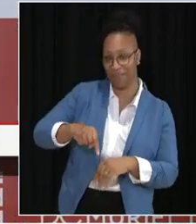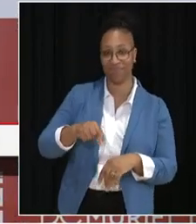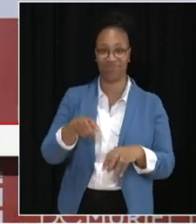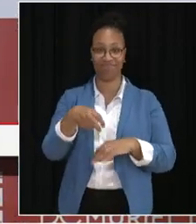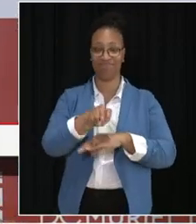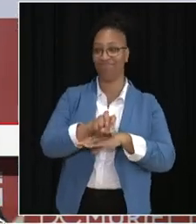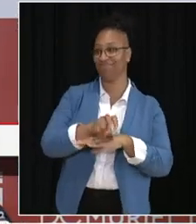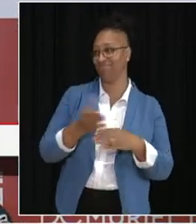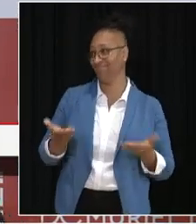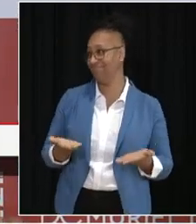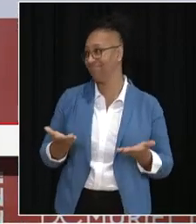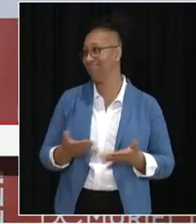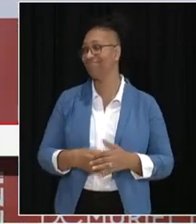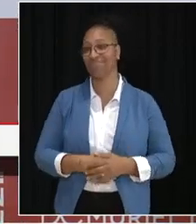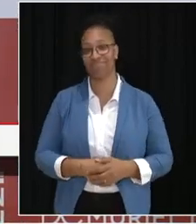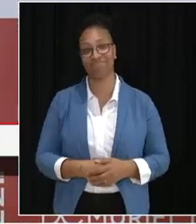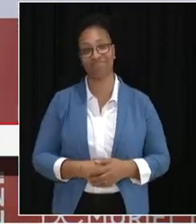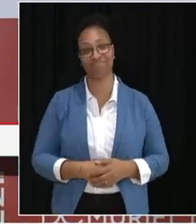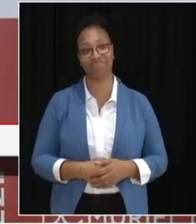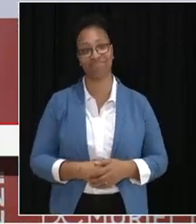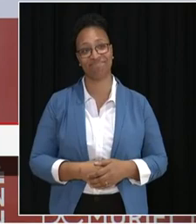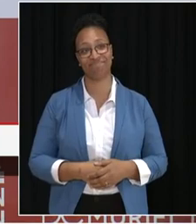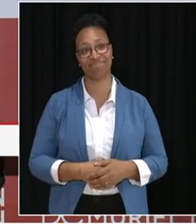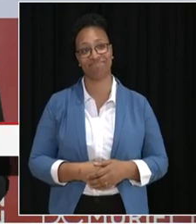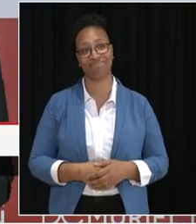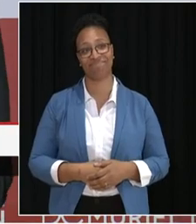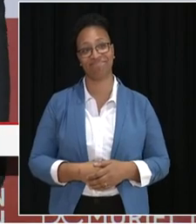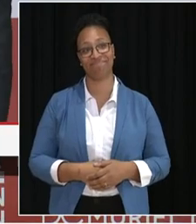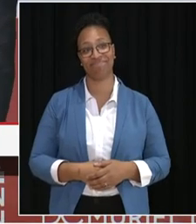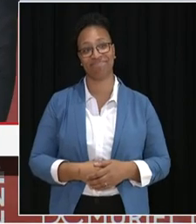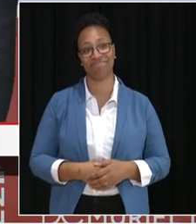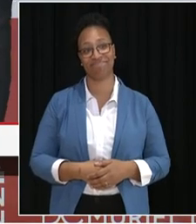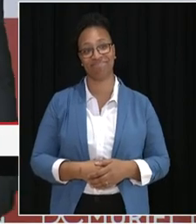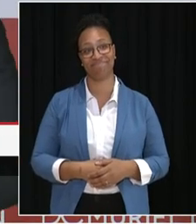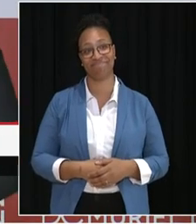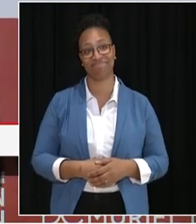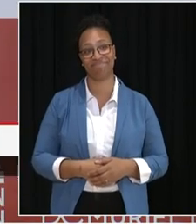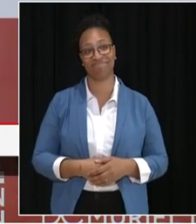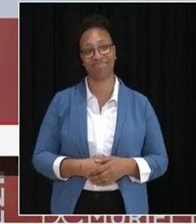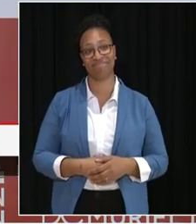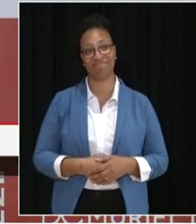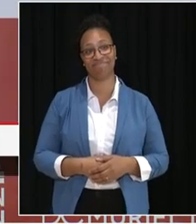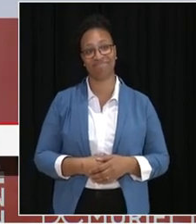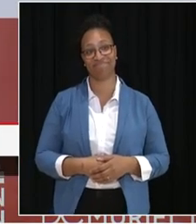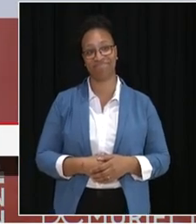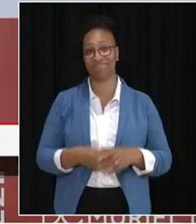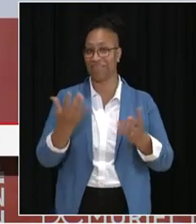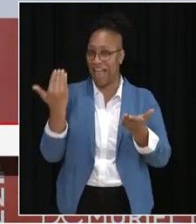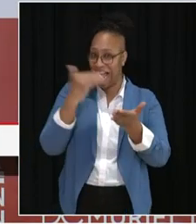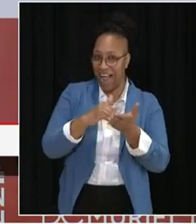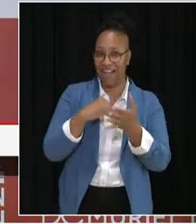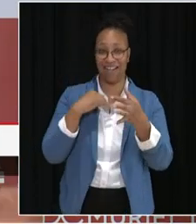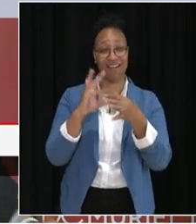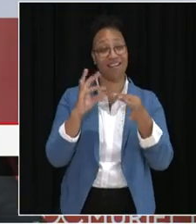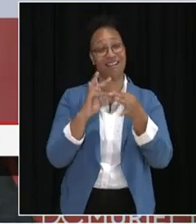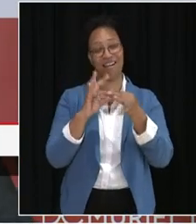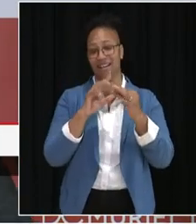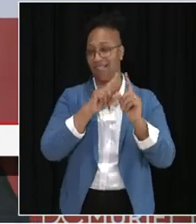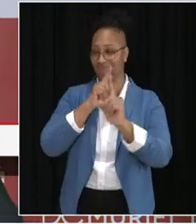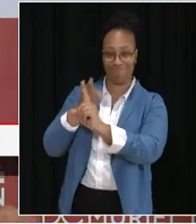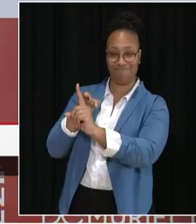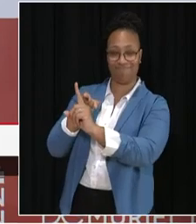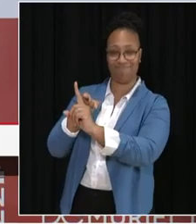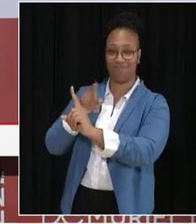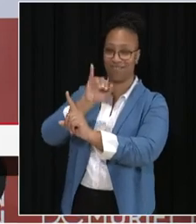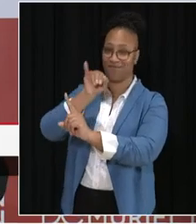not least, let's give another round of applause to Josiah Best, who was our student speaker today. He did a